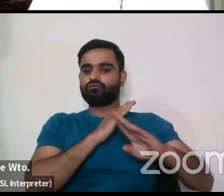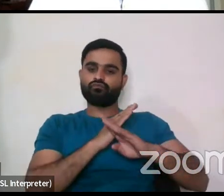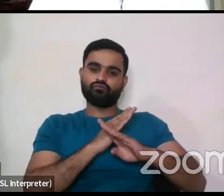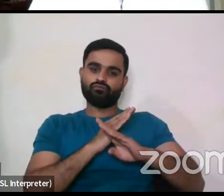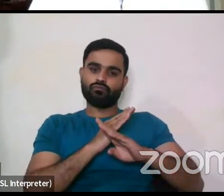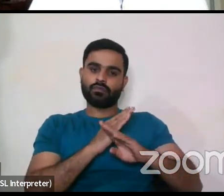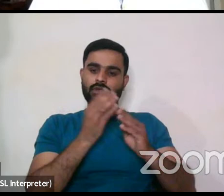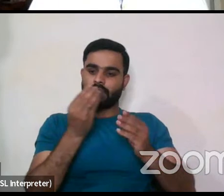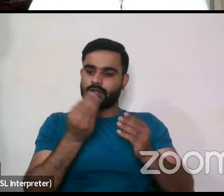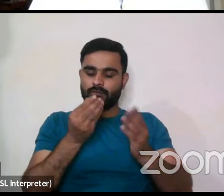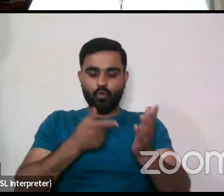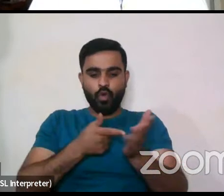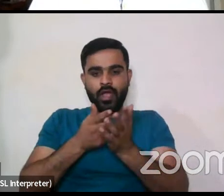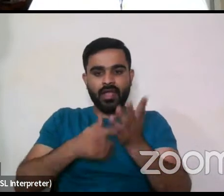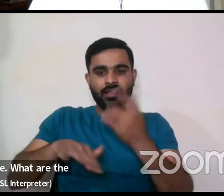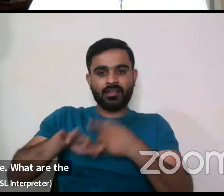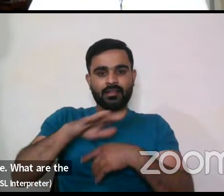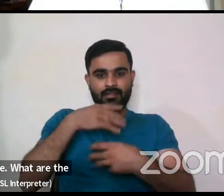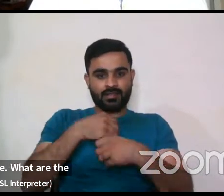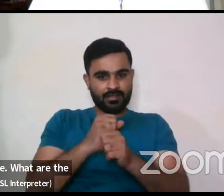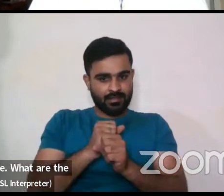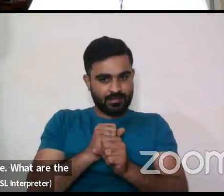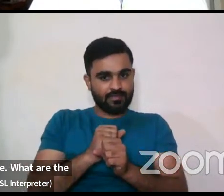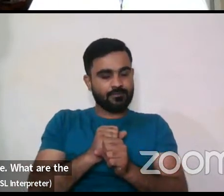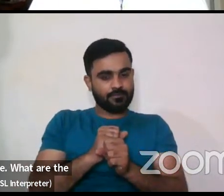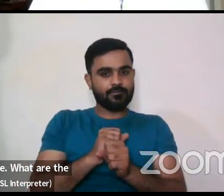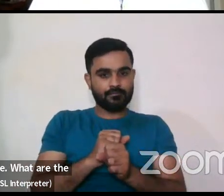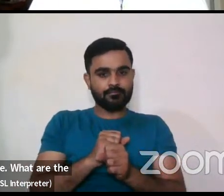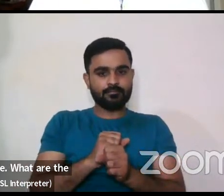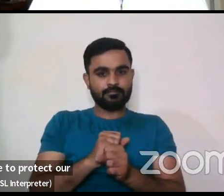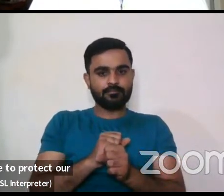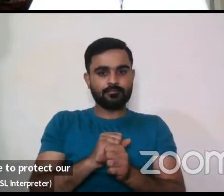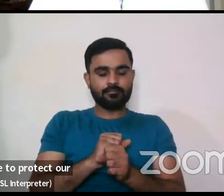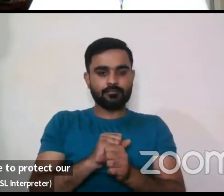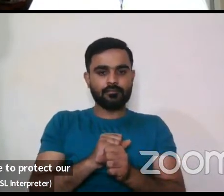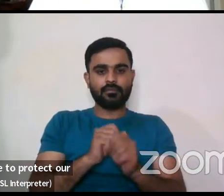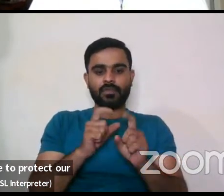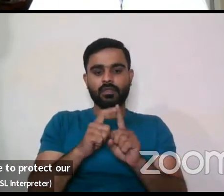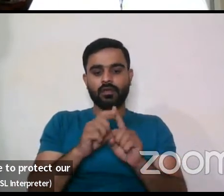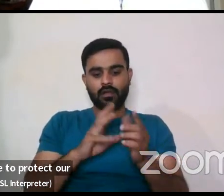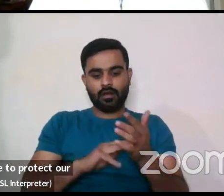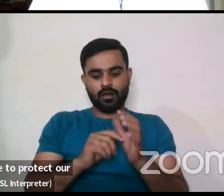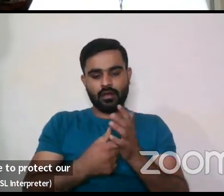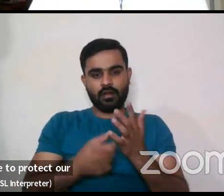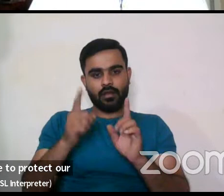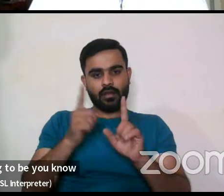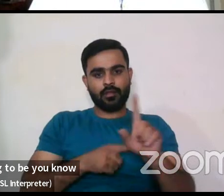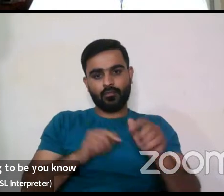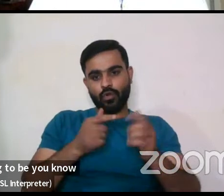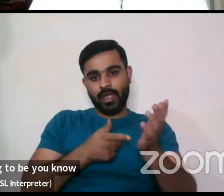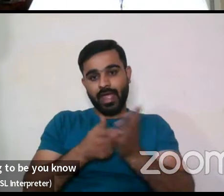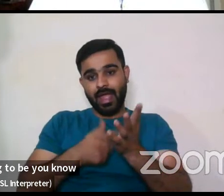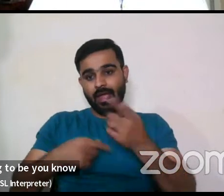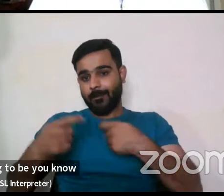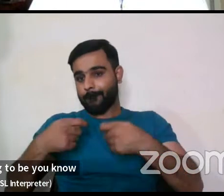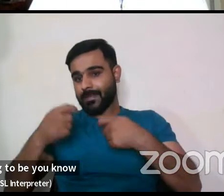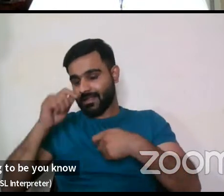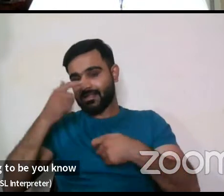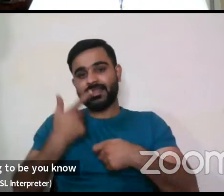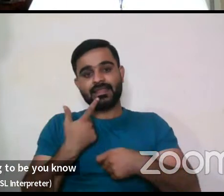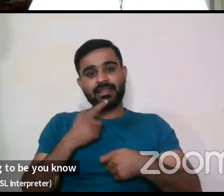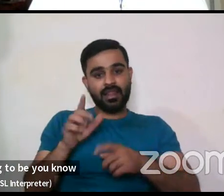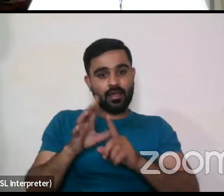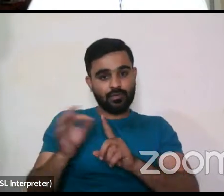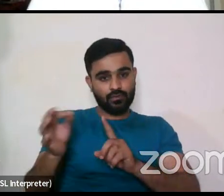small agricultural producer, who is going to be, at the mercy of big agribusiness if the agribusiness is allowed a free hand? What